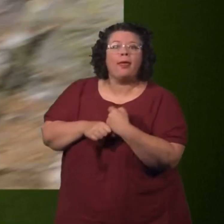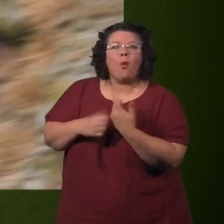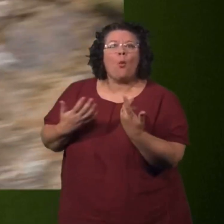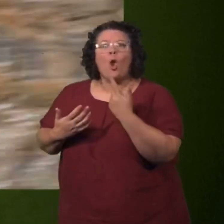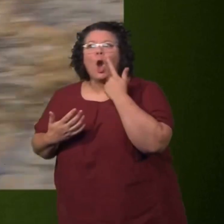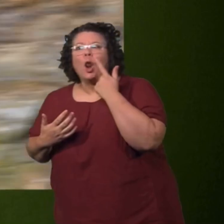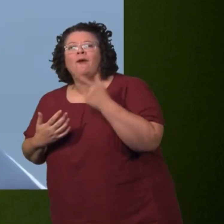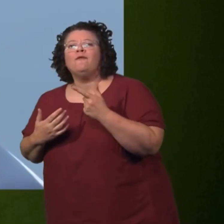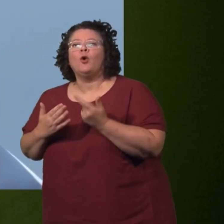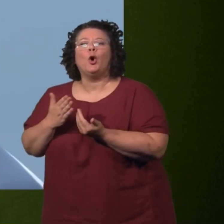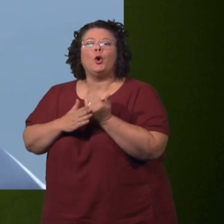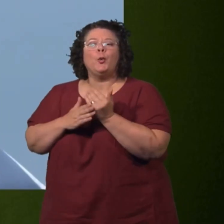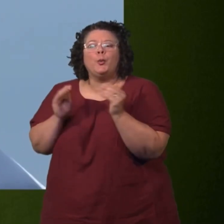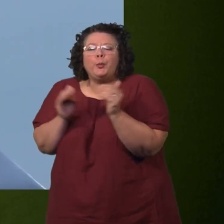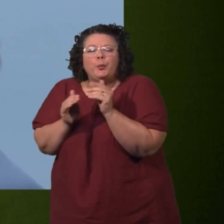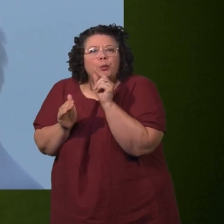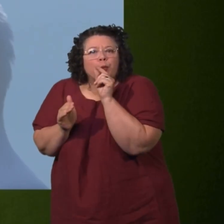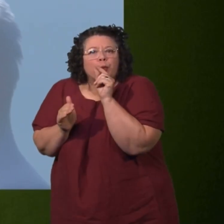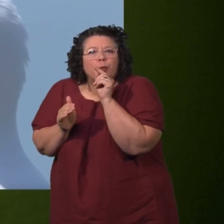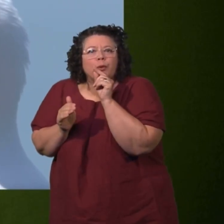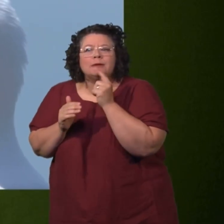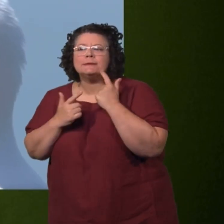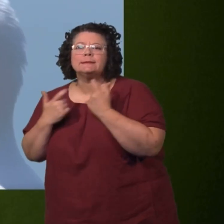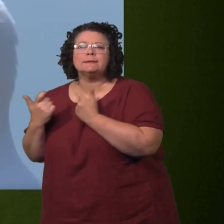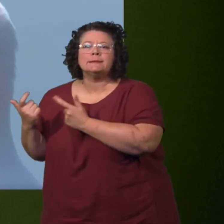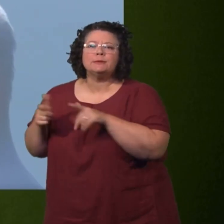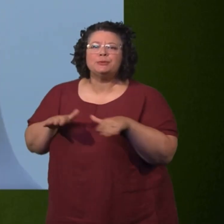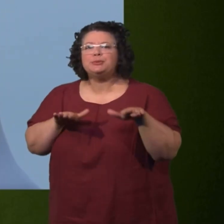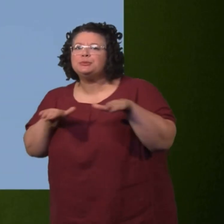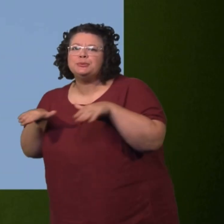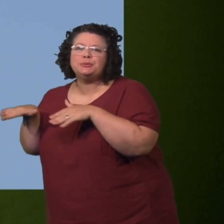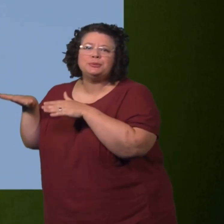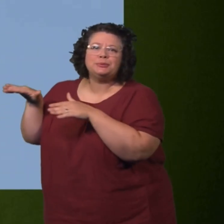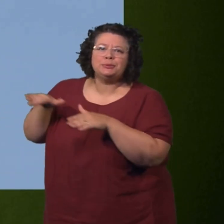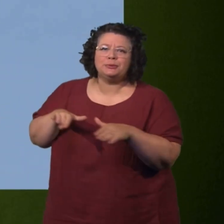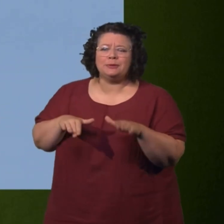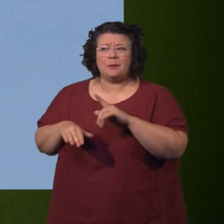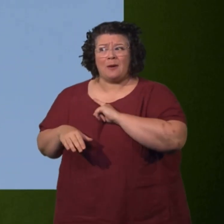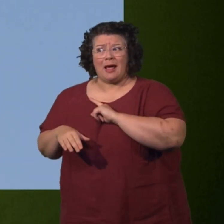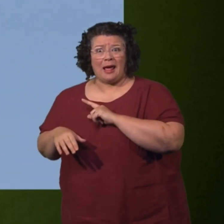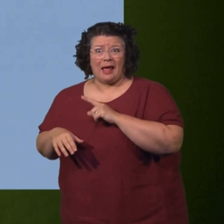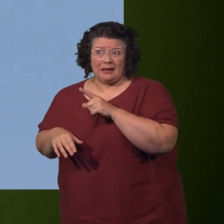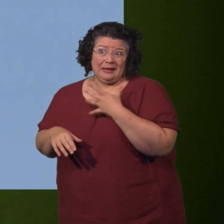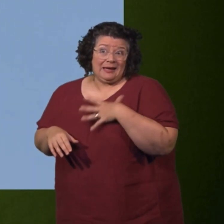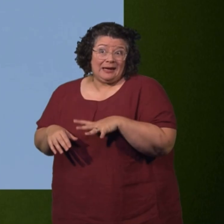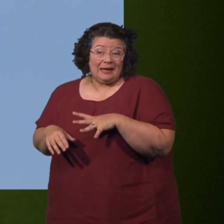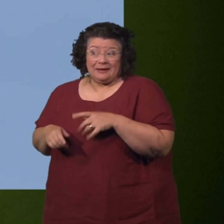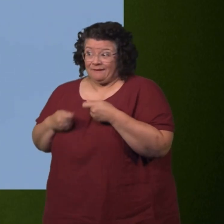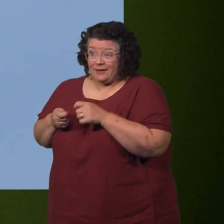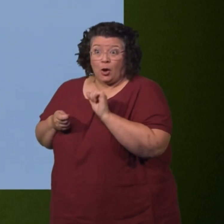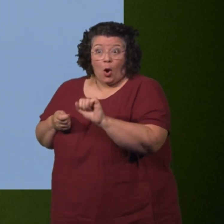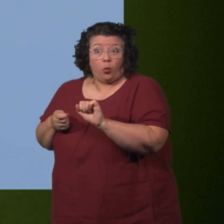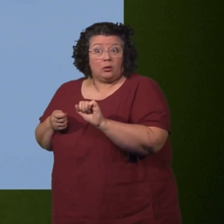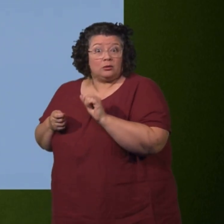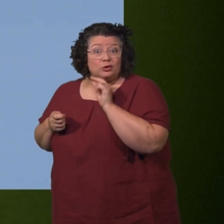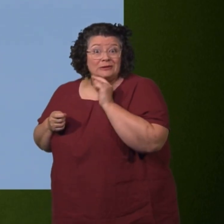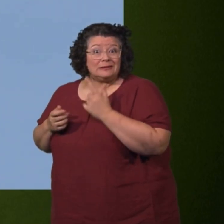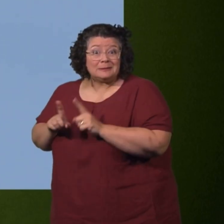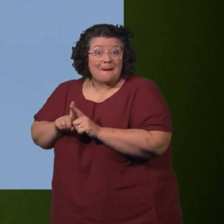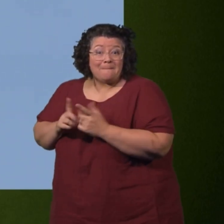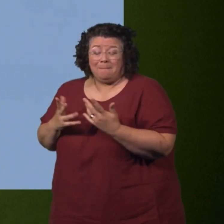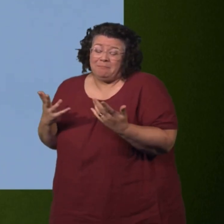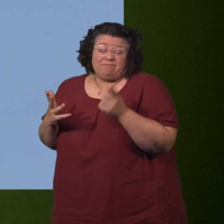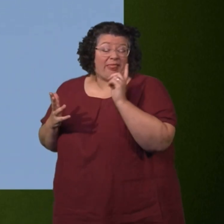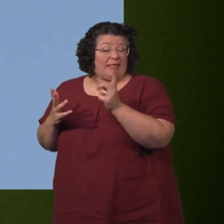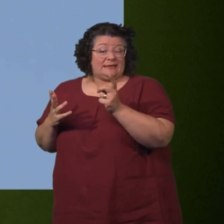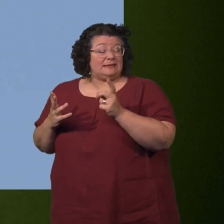patrolling these sea cliffs, on the lookout for not just eggs, but for the newly hatched chicks. Of course, that is all because they need to